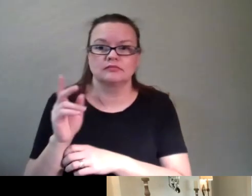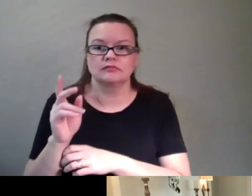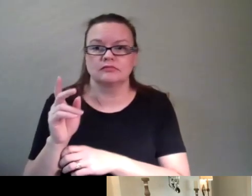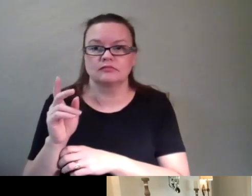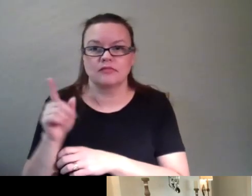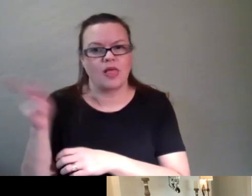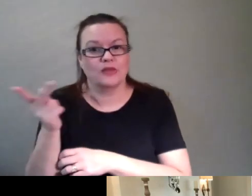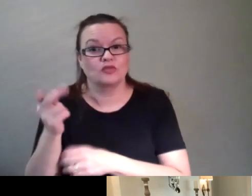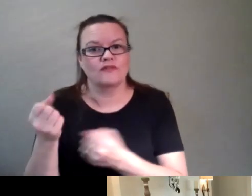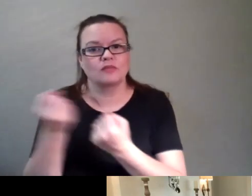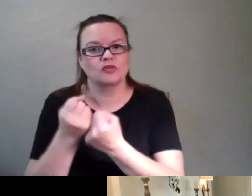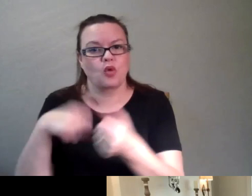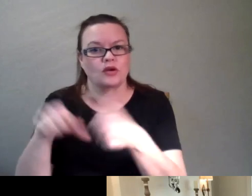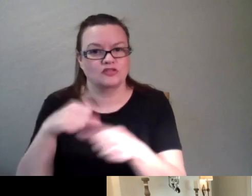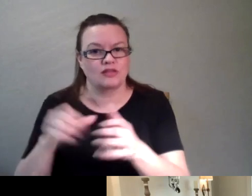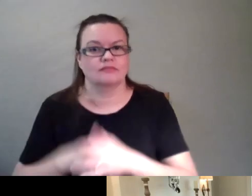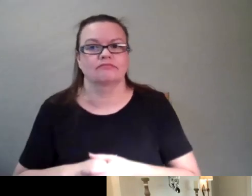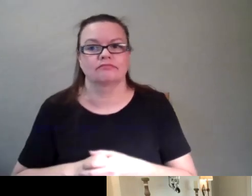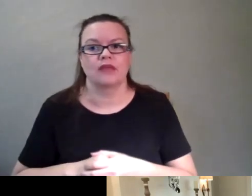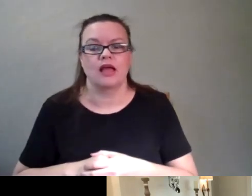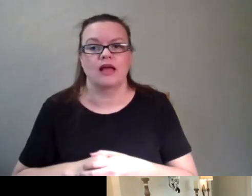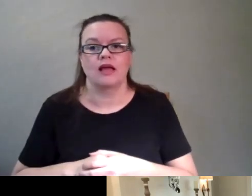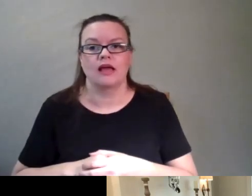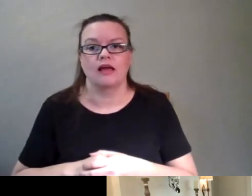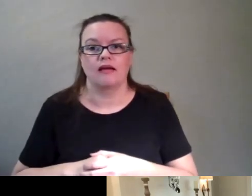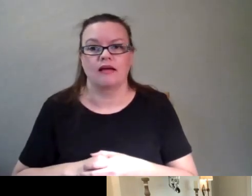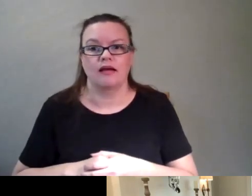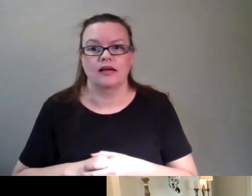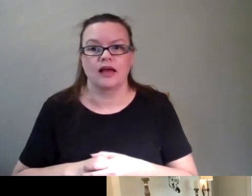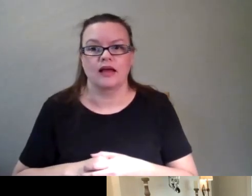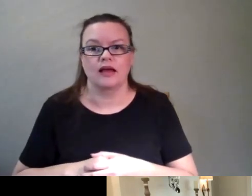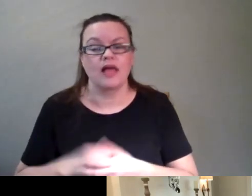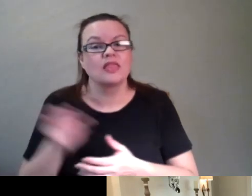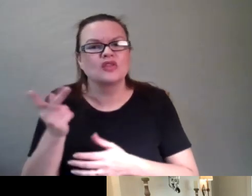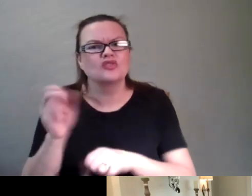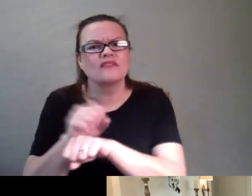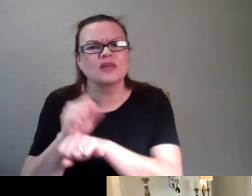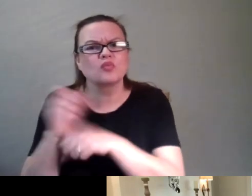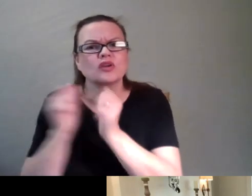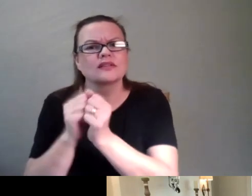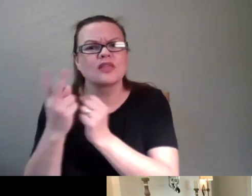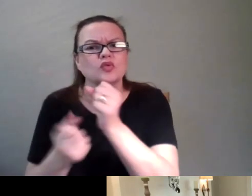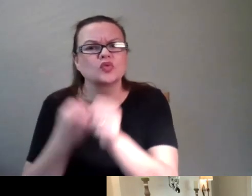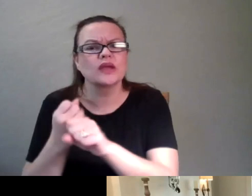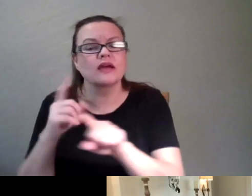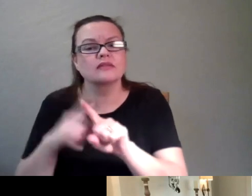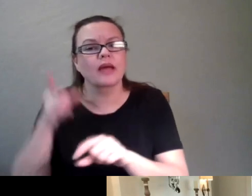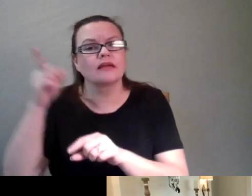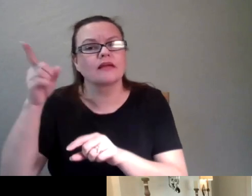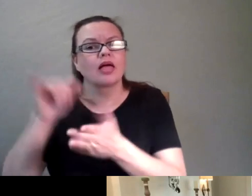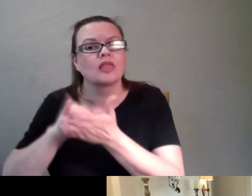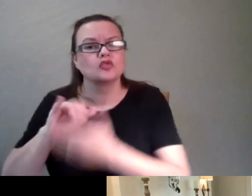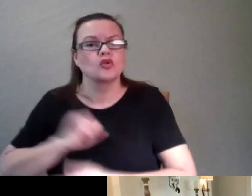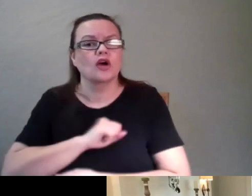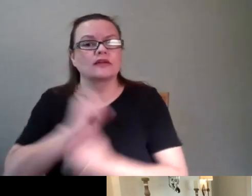endorsed Joni's general election opponent, even though they'd been working together for 2 years. But Joni kind of shrugged her shoulder